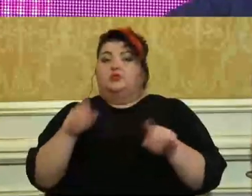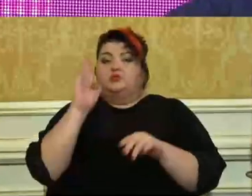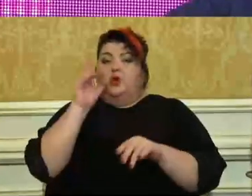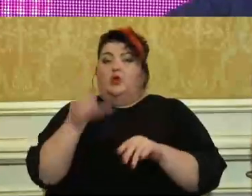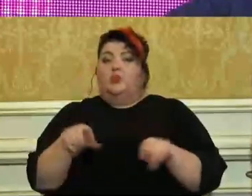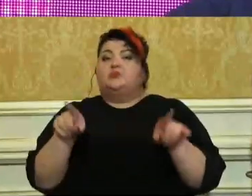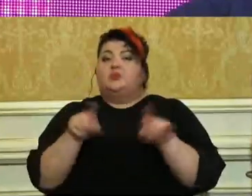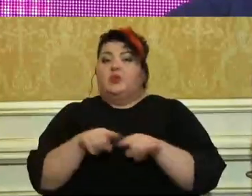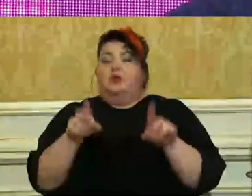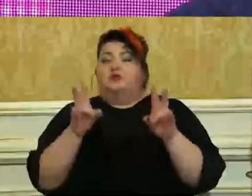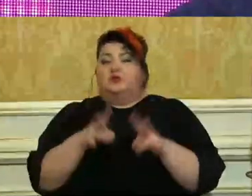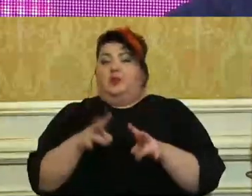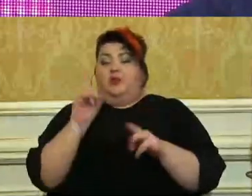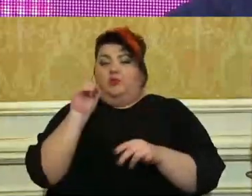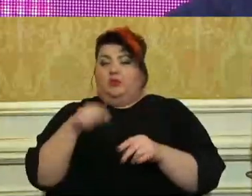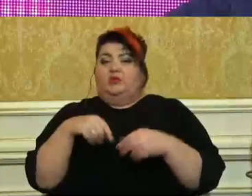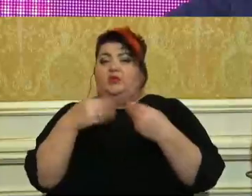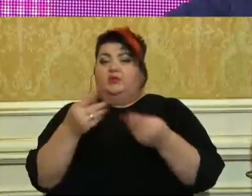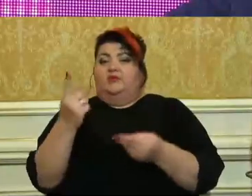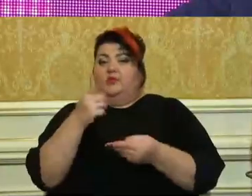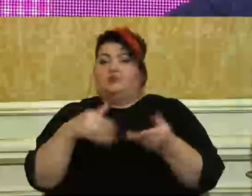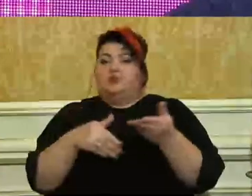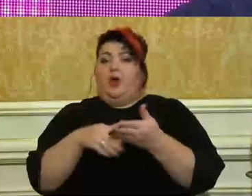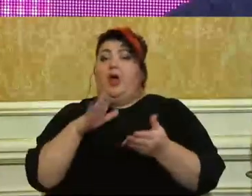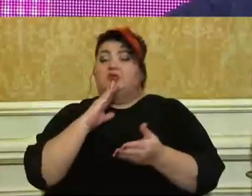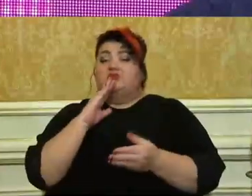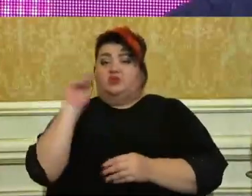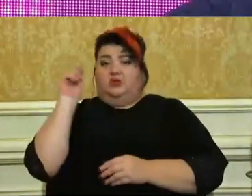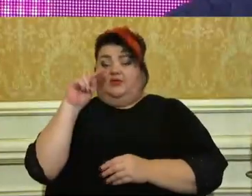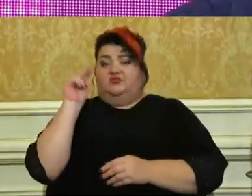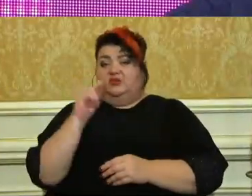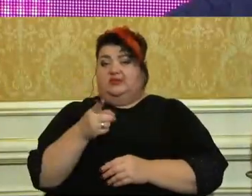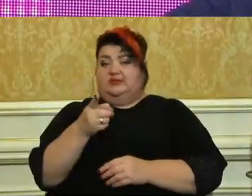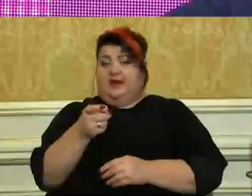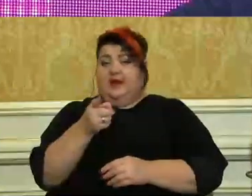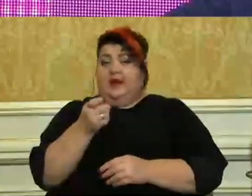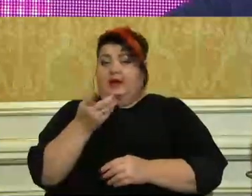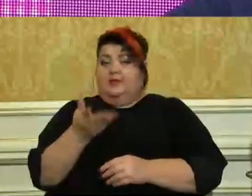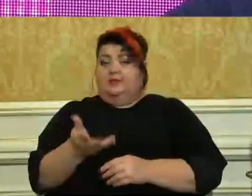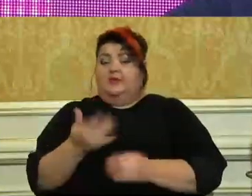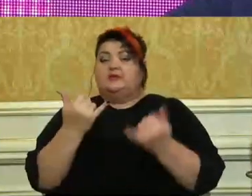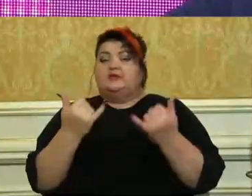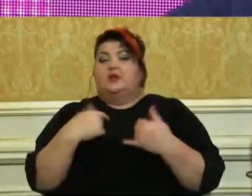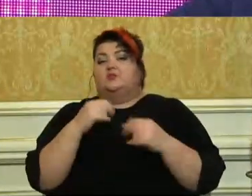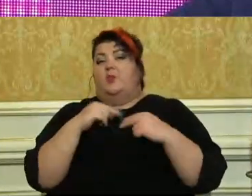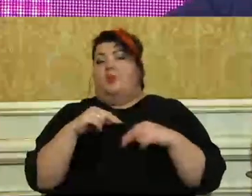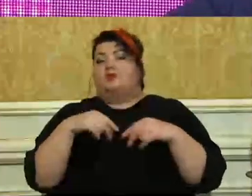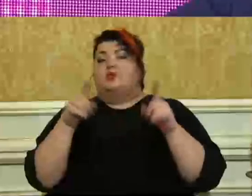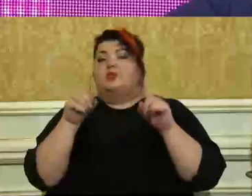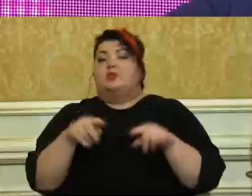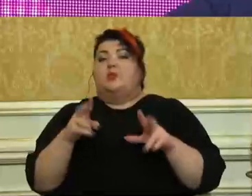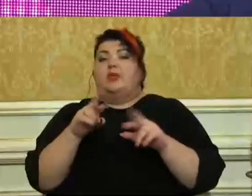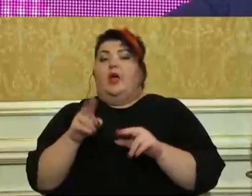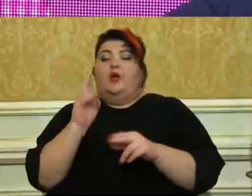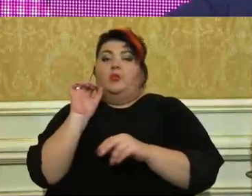process of military lessons, because, you know, the first aid, it would be the very important things for men,